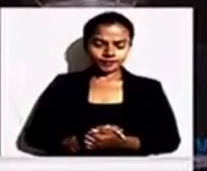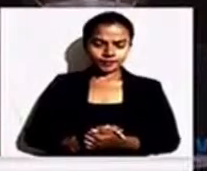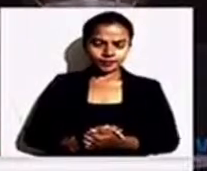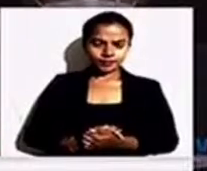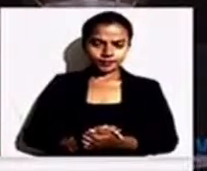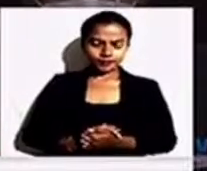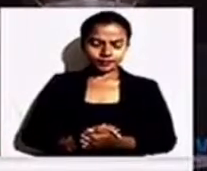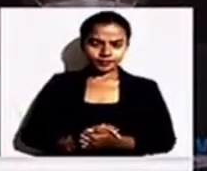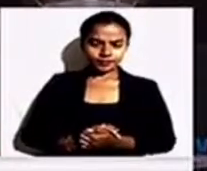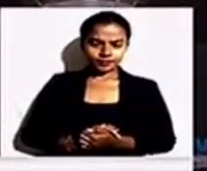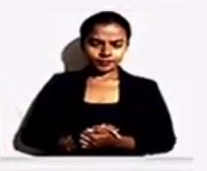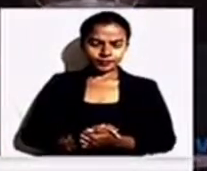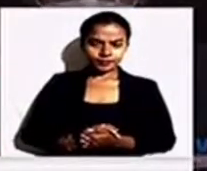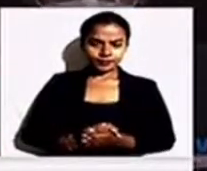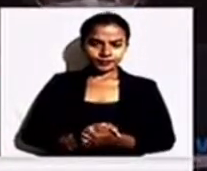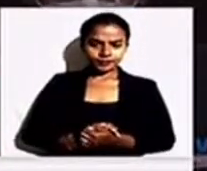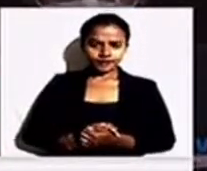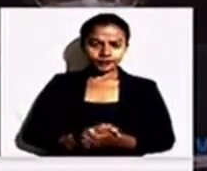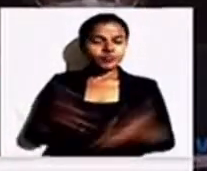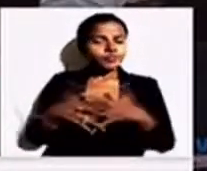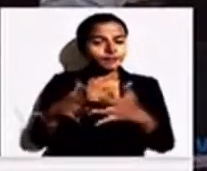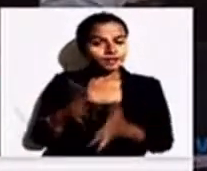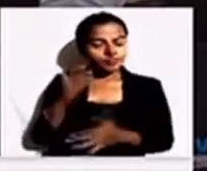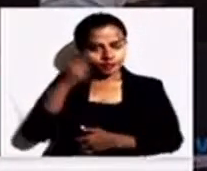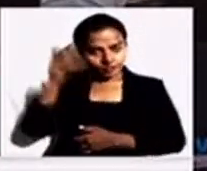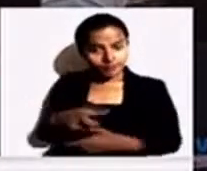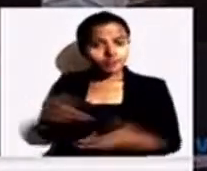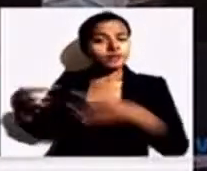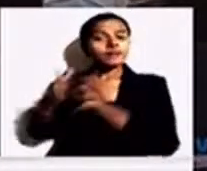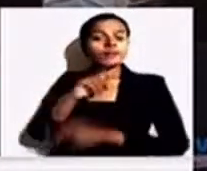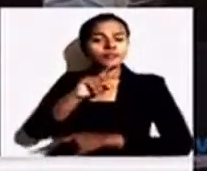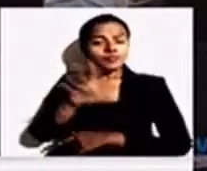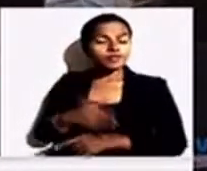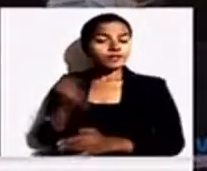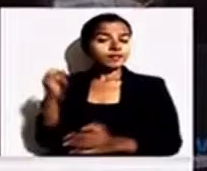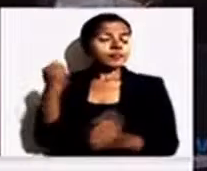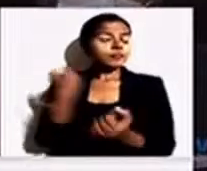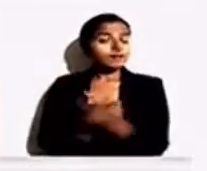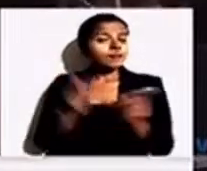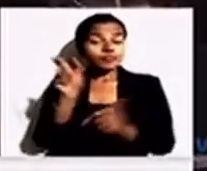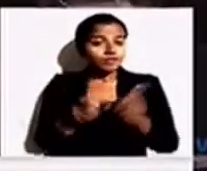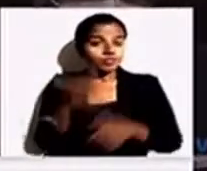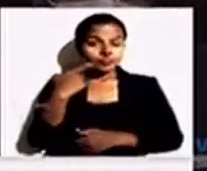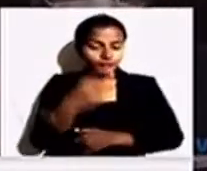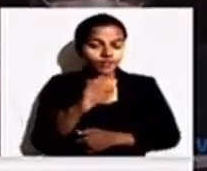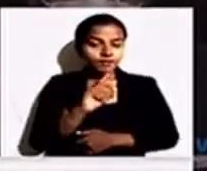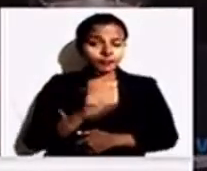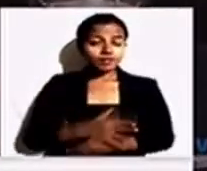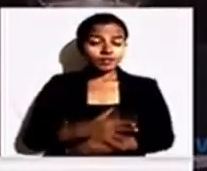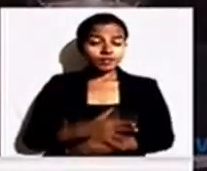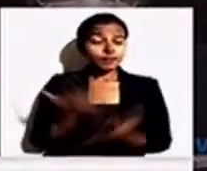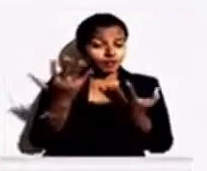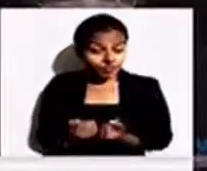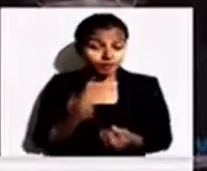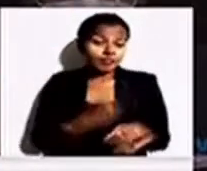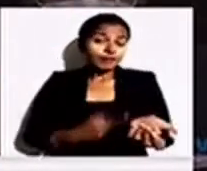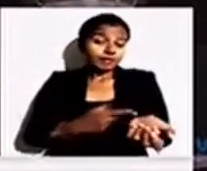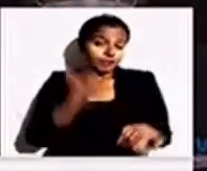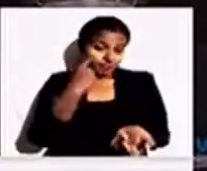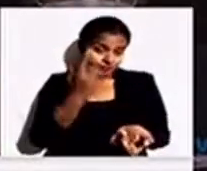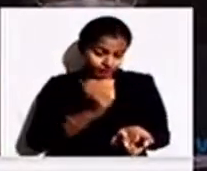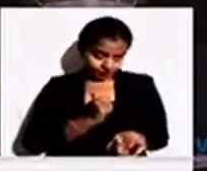Vimal Veeravansa and his group says that those responsible for the unrest had the urge to see blood, but the blood they wanted to see was not